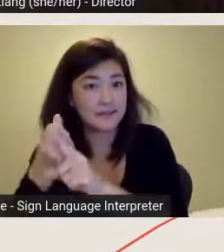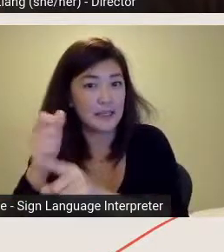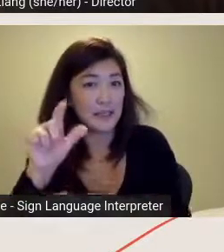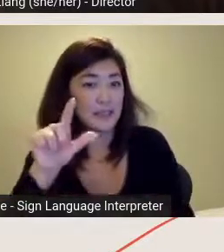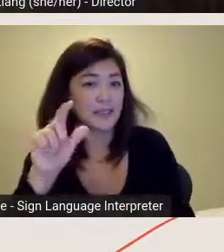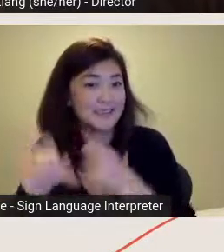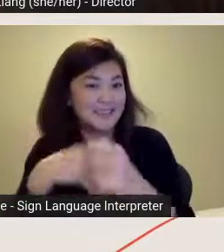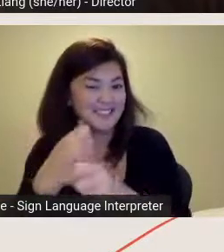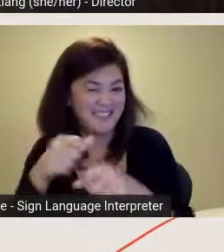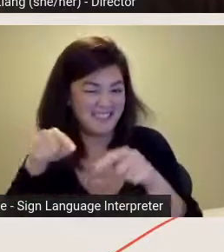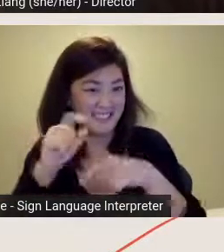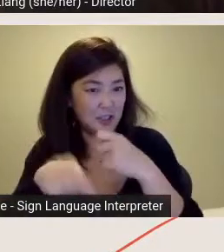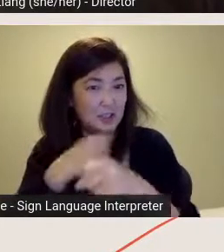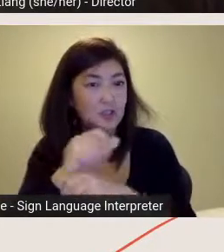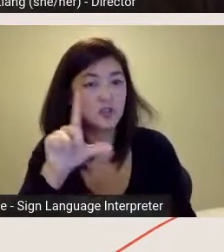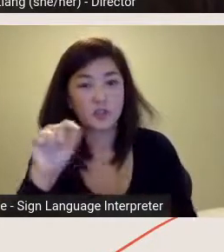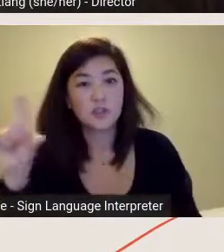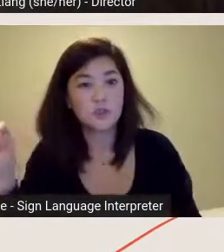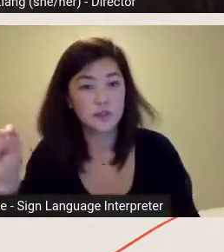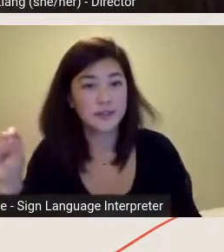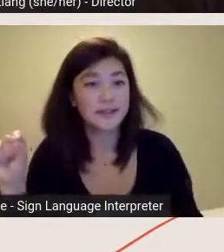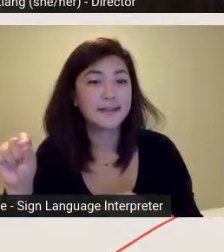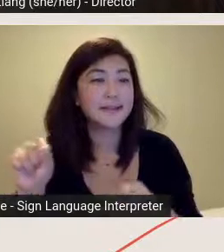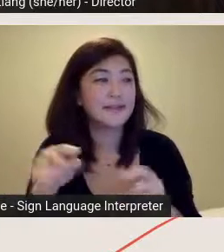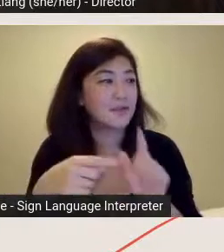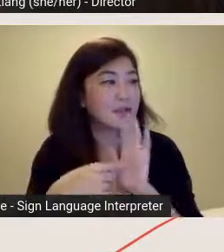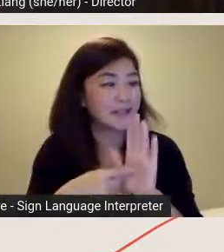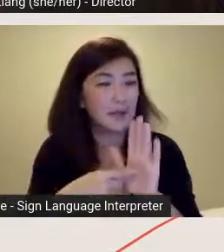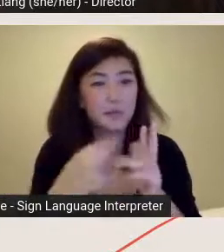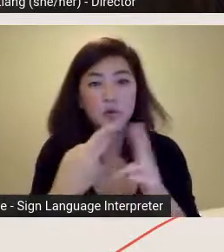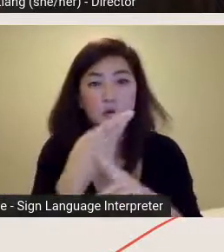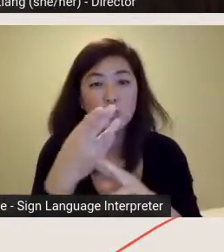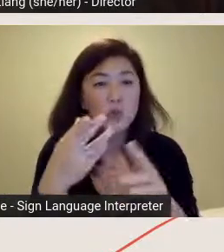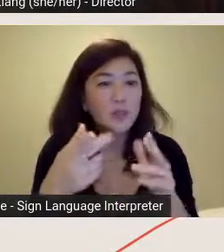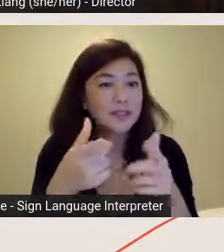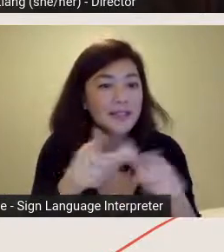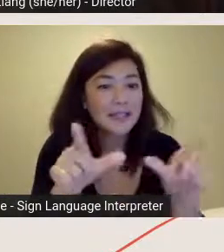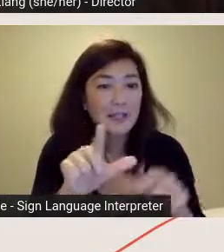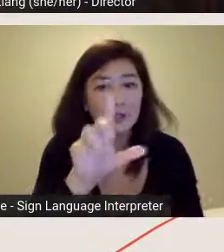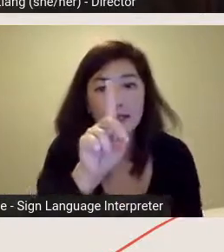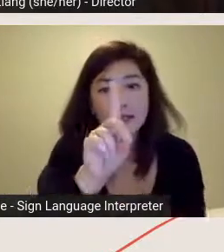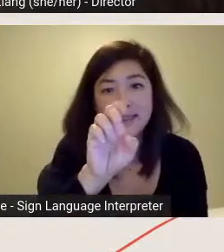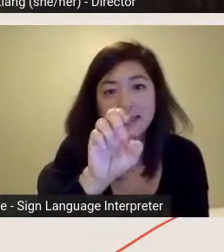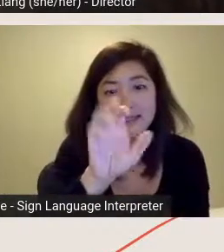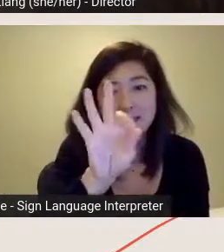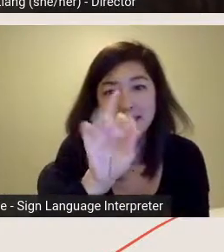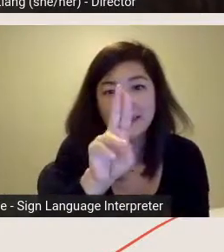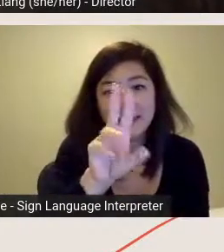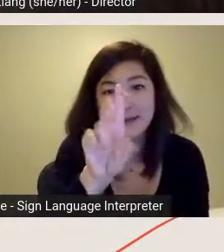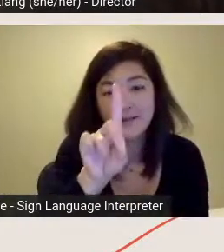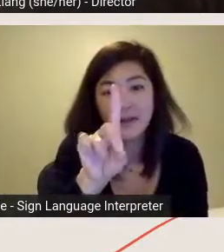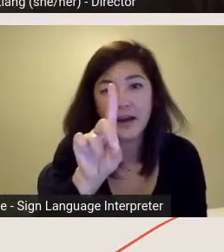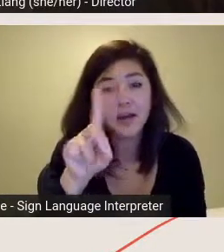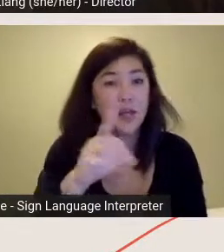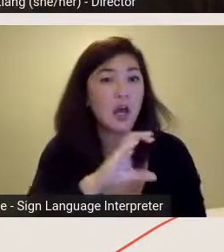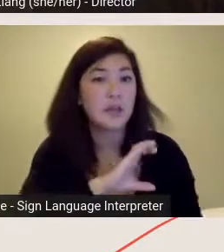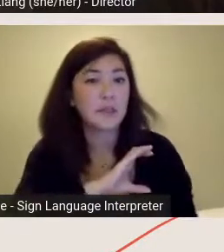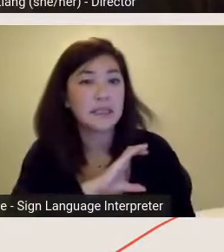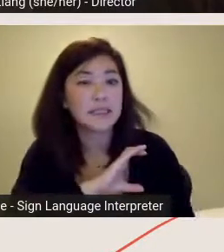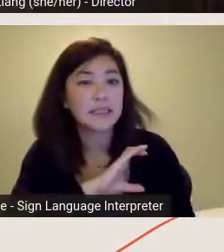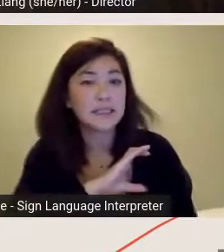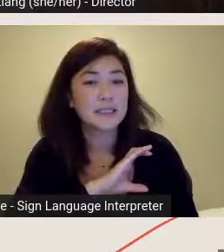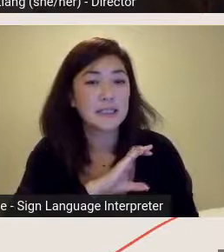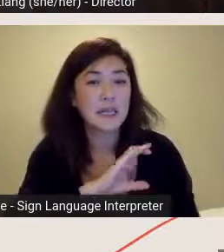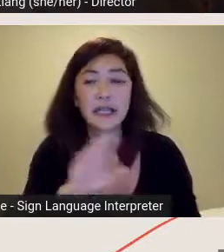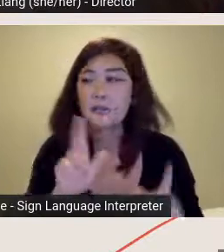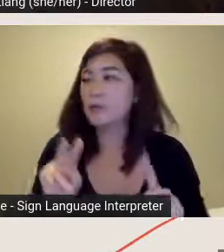where you can use language like defund the police and that can spark a reaction and get people to actually say, well, what do you actually mean by